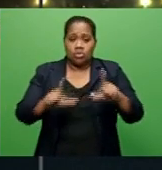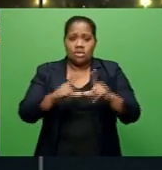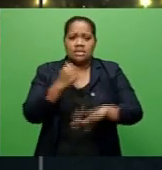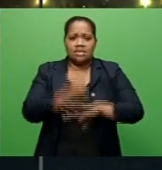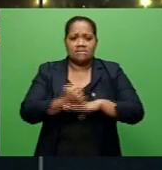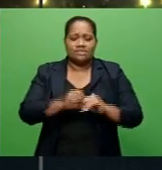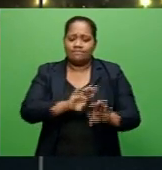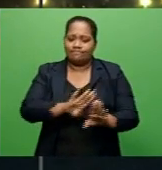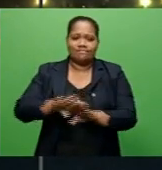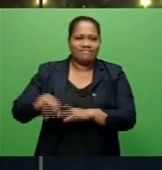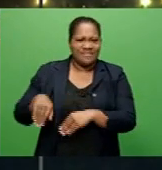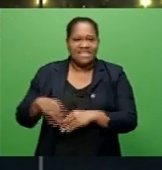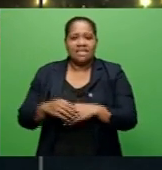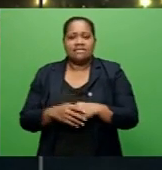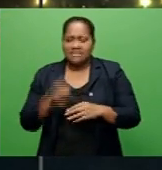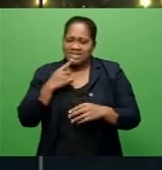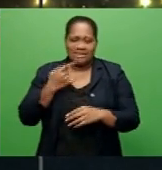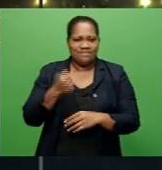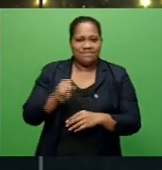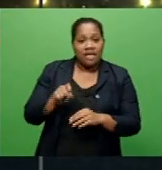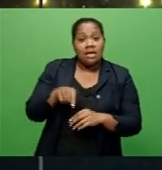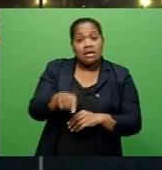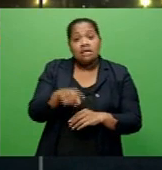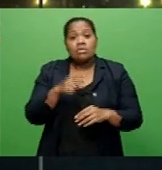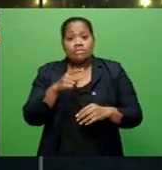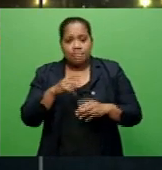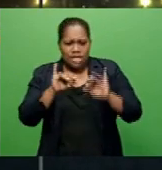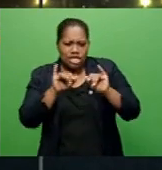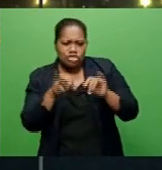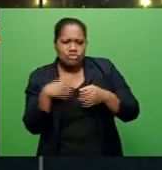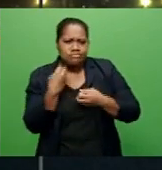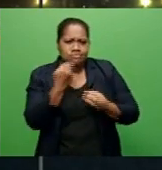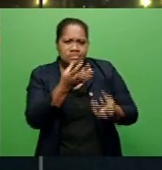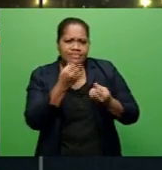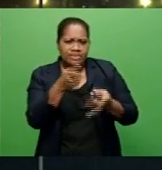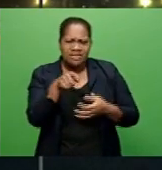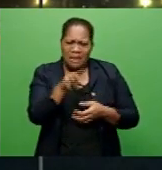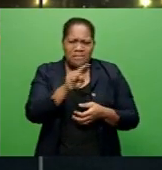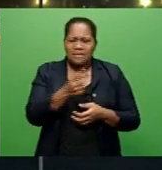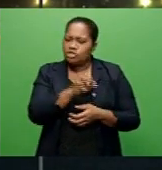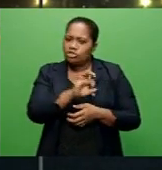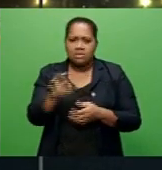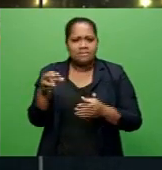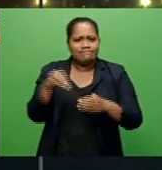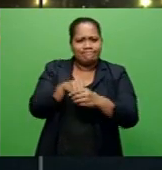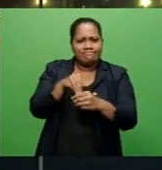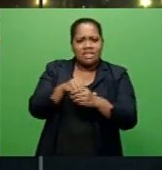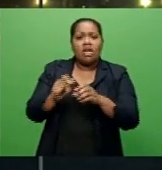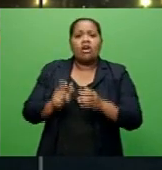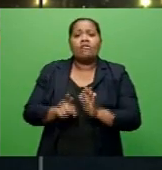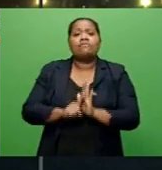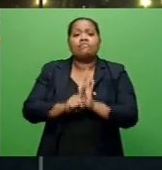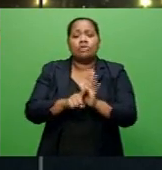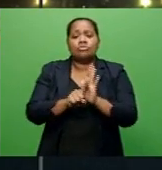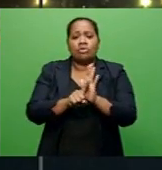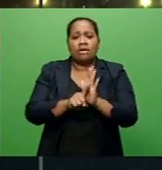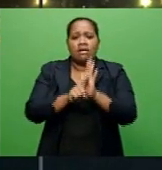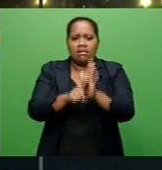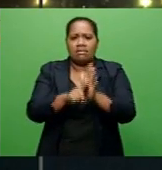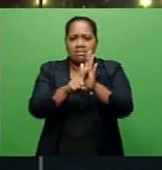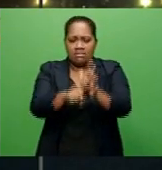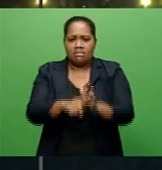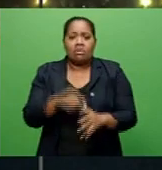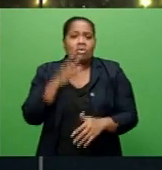received issues raised by vendors who are not part of the Lautoka Market Association during her tour of the Sugar City